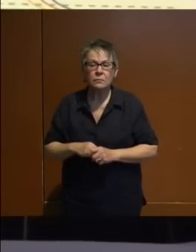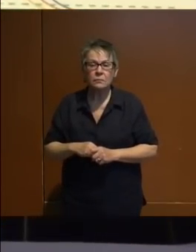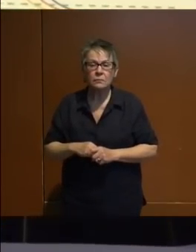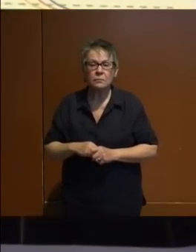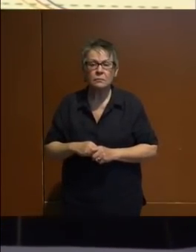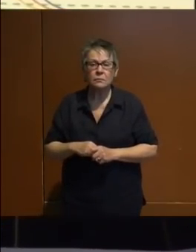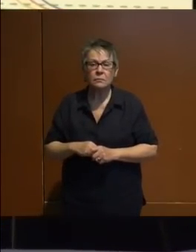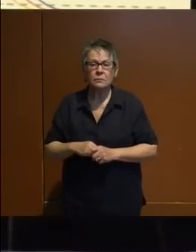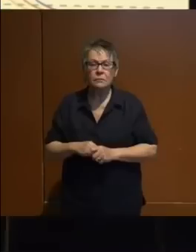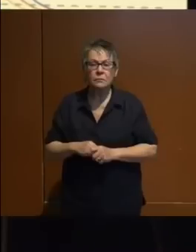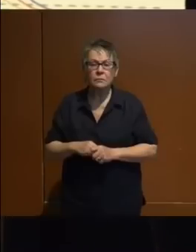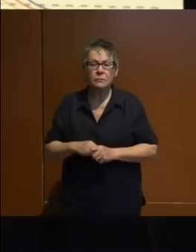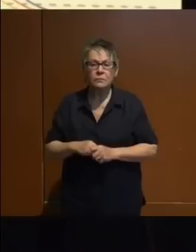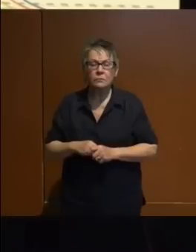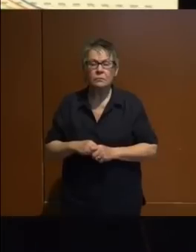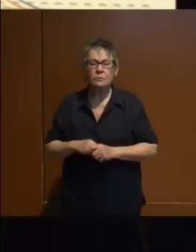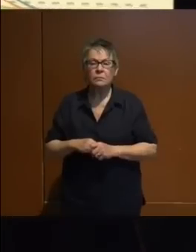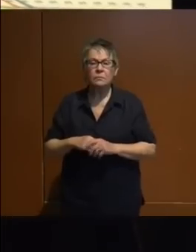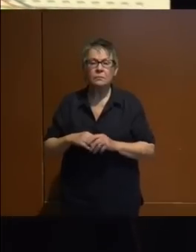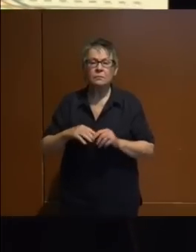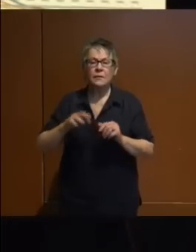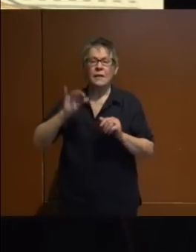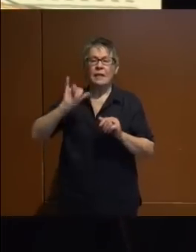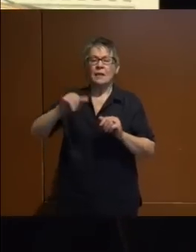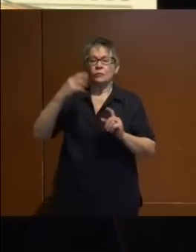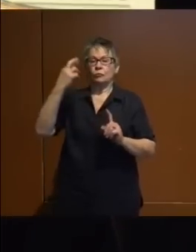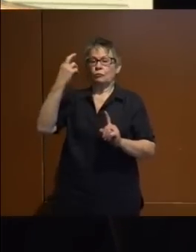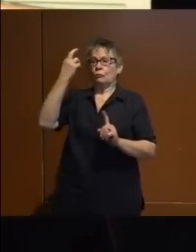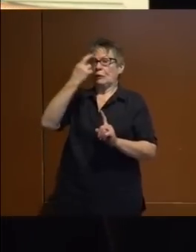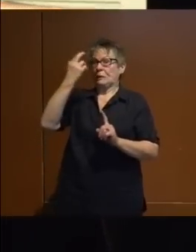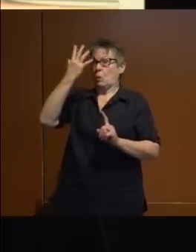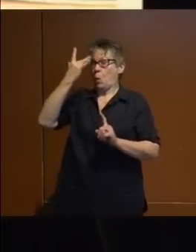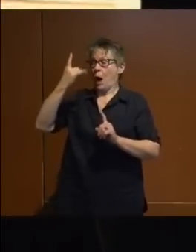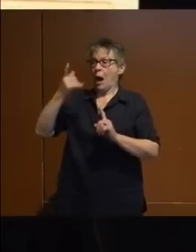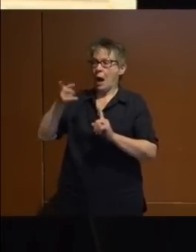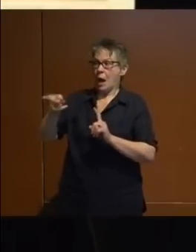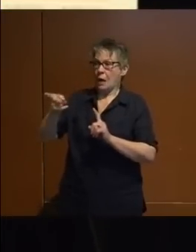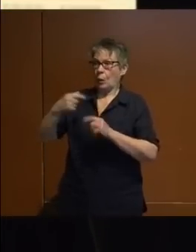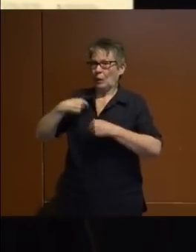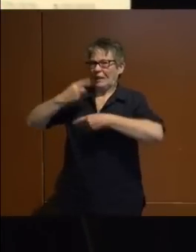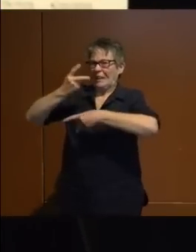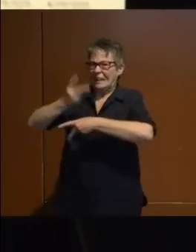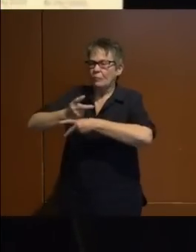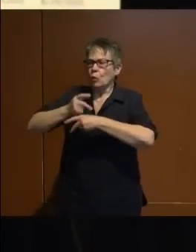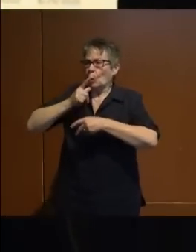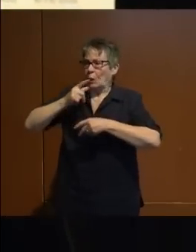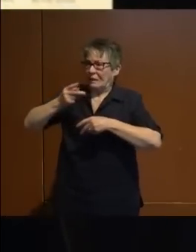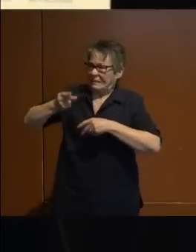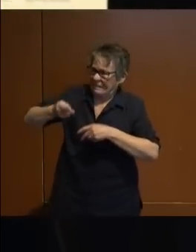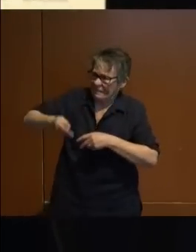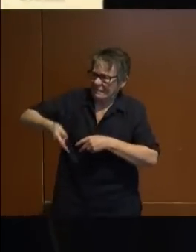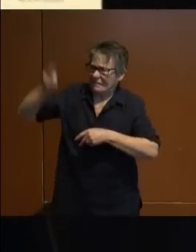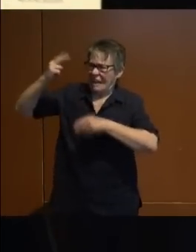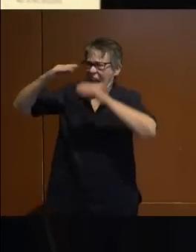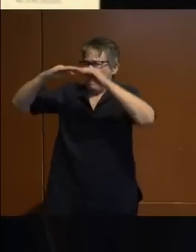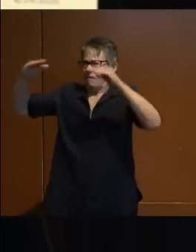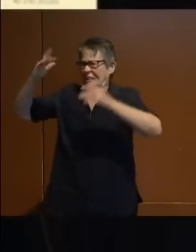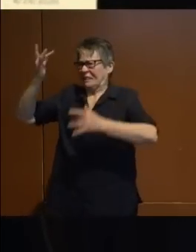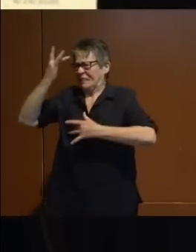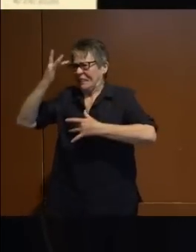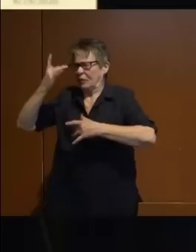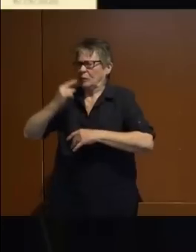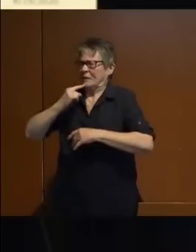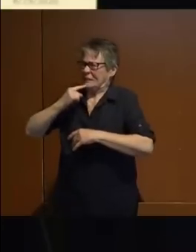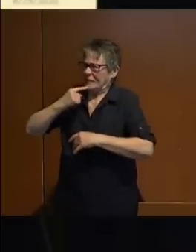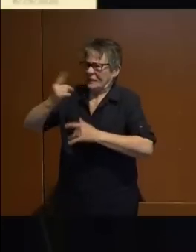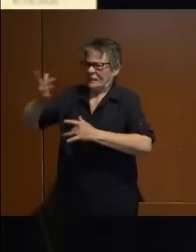the acute care hospitals that we have is to maintain that manpower expertise. If we